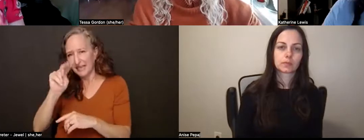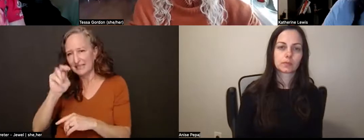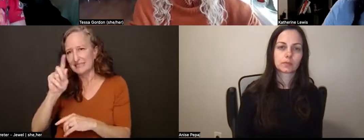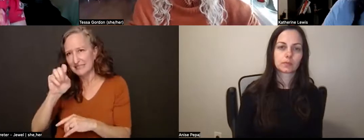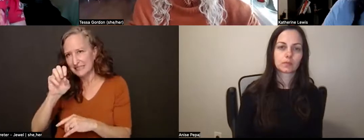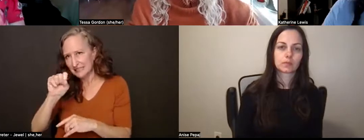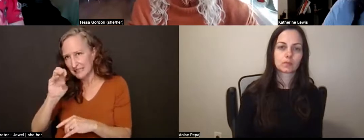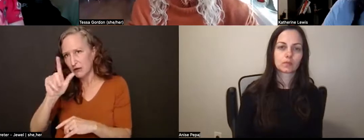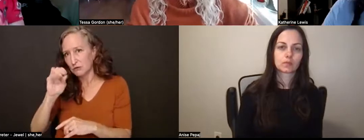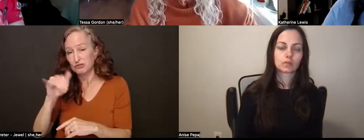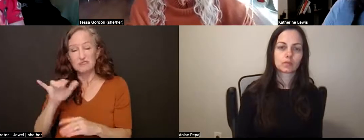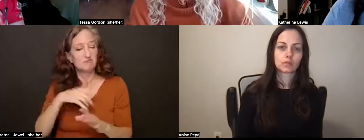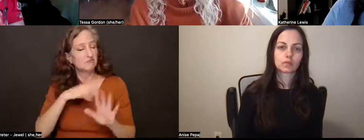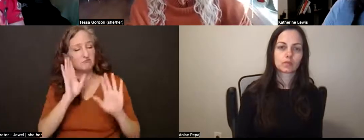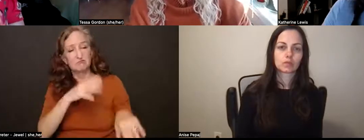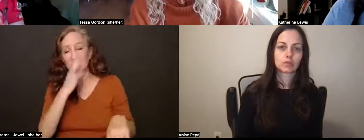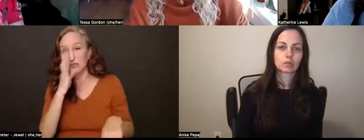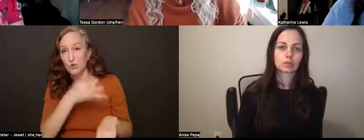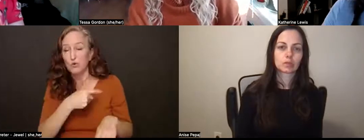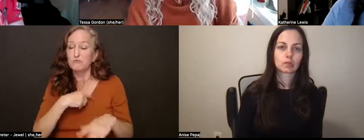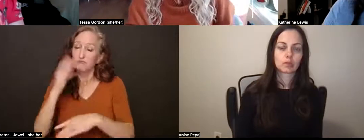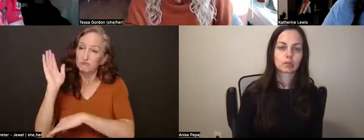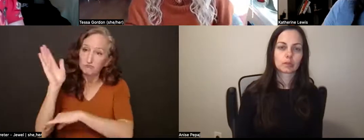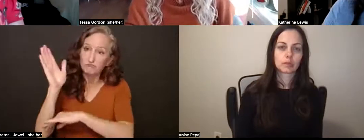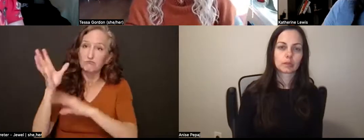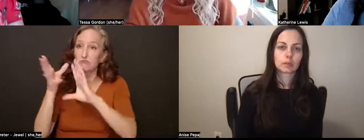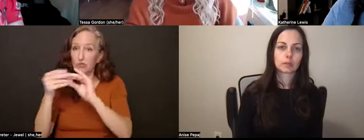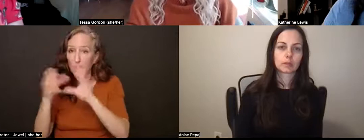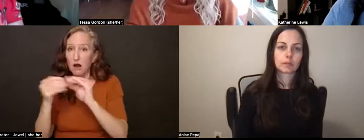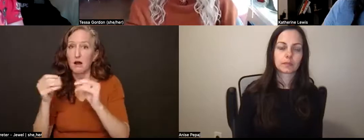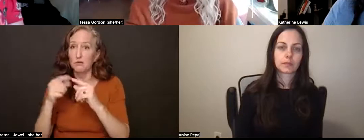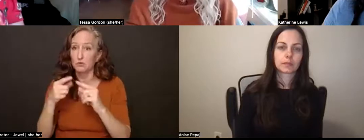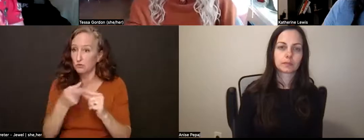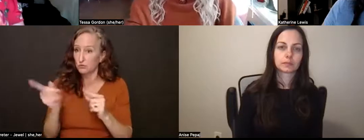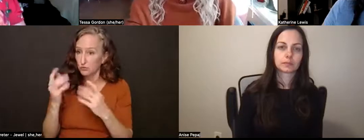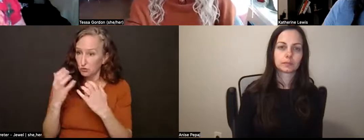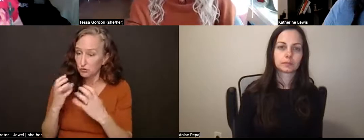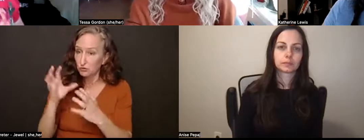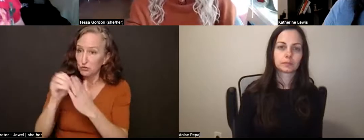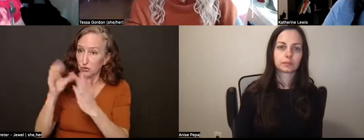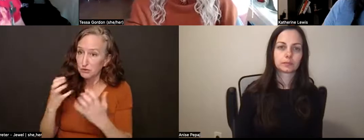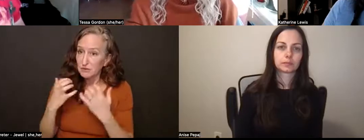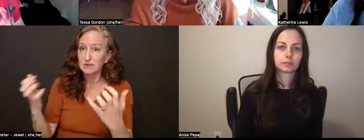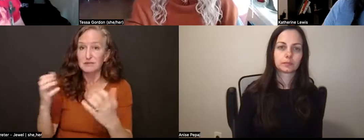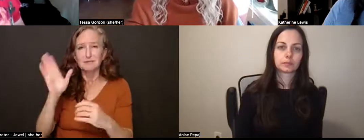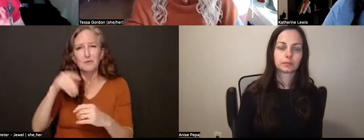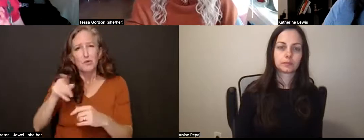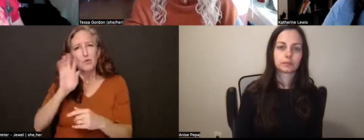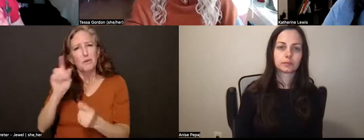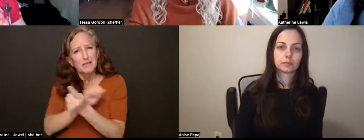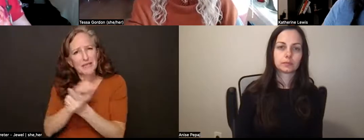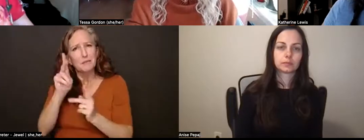of the future, and that there are people that the students would encounter that have disabilities. And what I